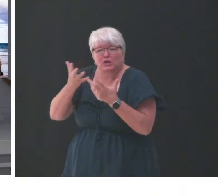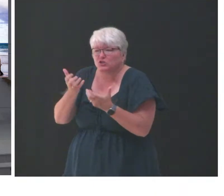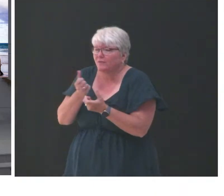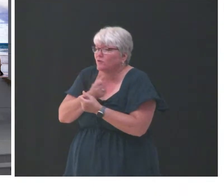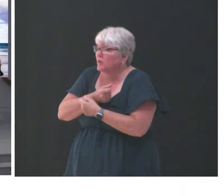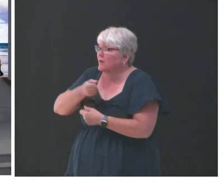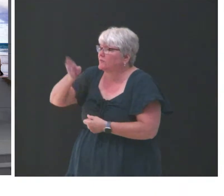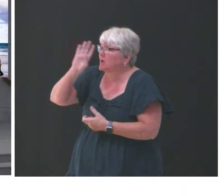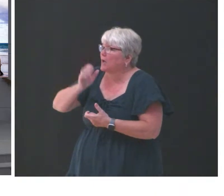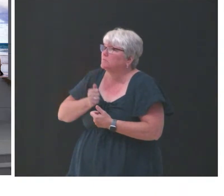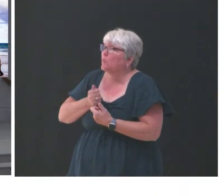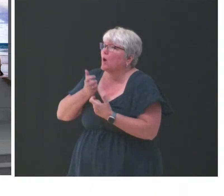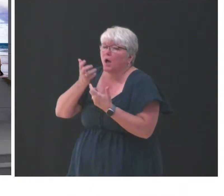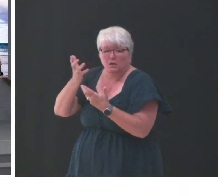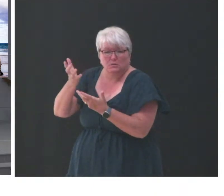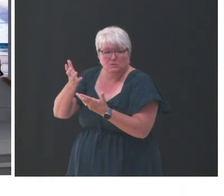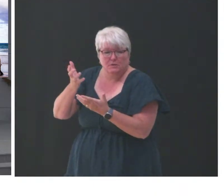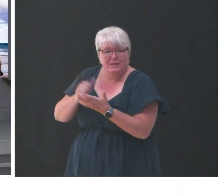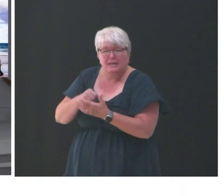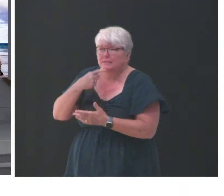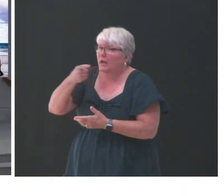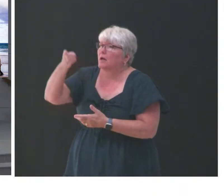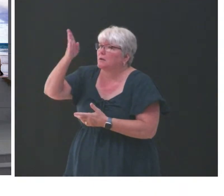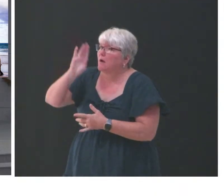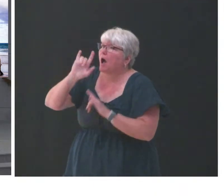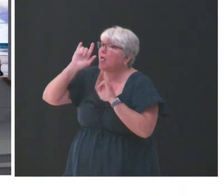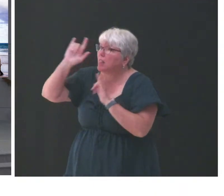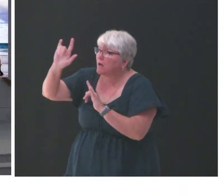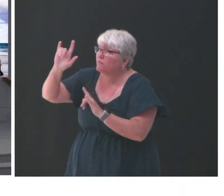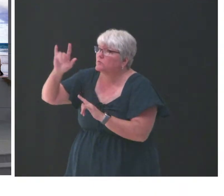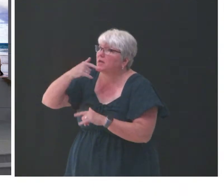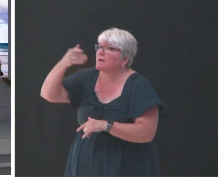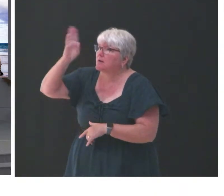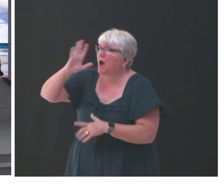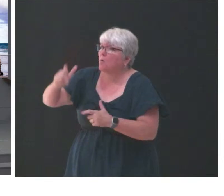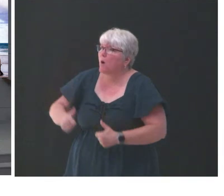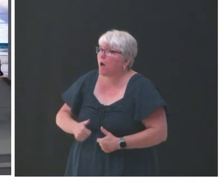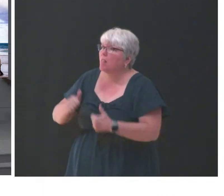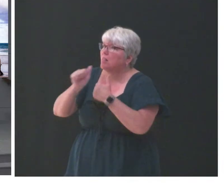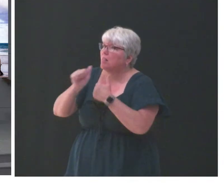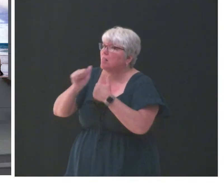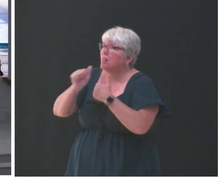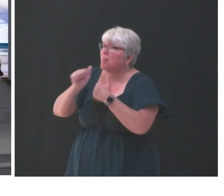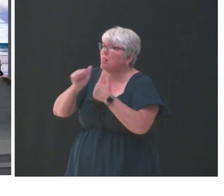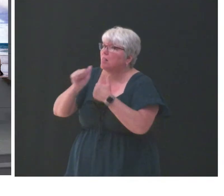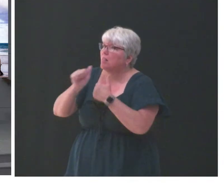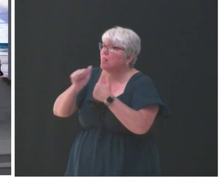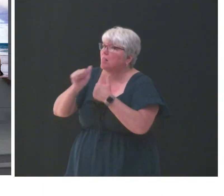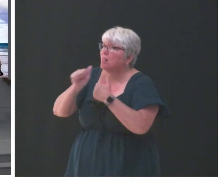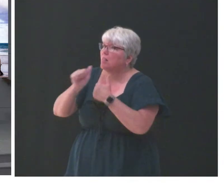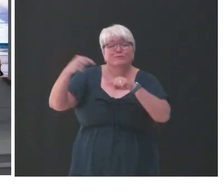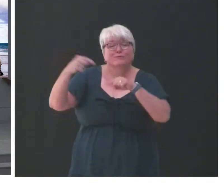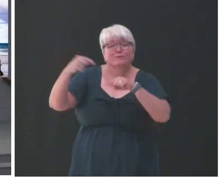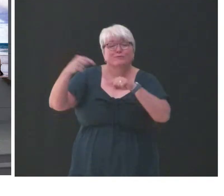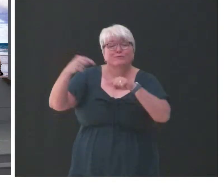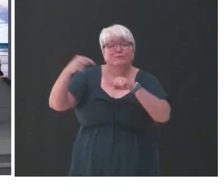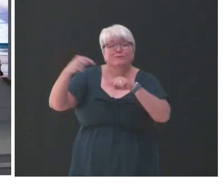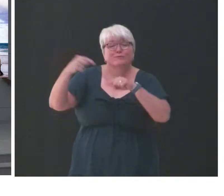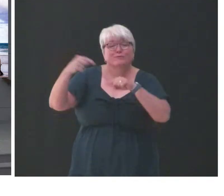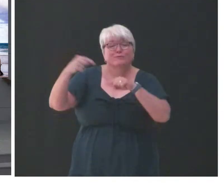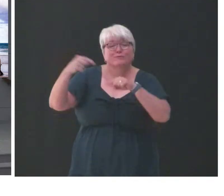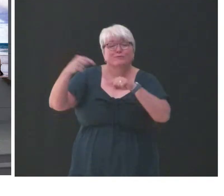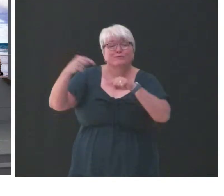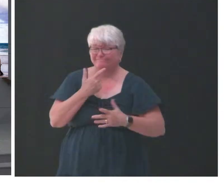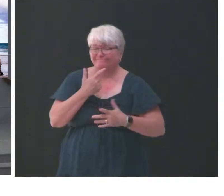God. It's saying to God, I love you. It's saying to God, I want to live my life for you. It's not just coming in and singing songs and I like them or not.